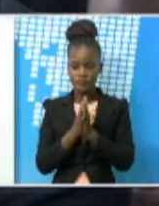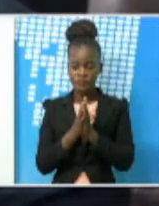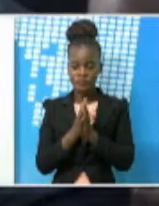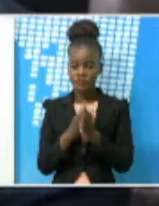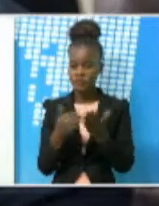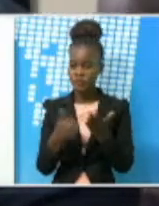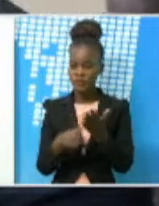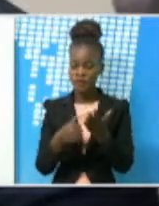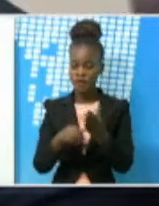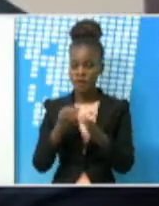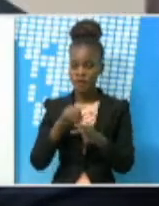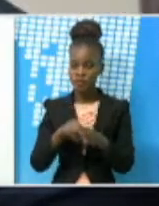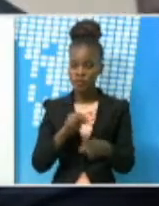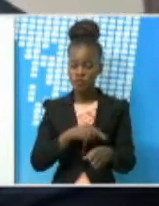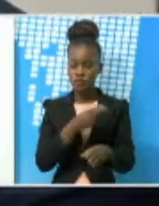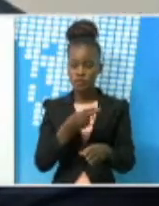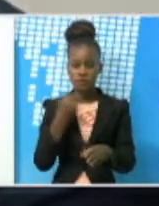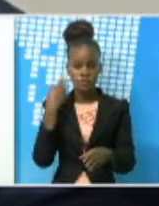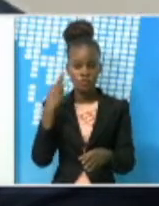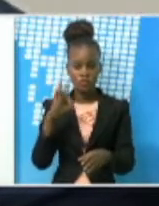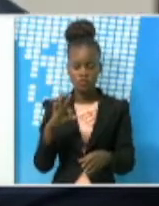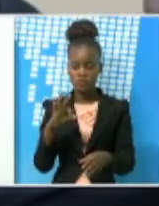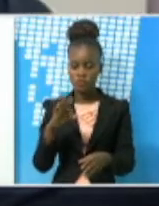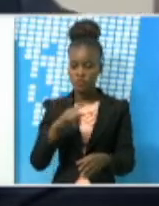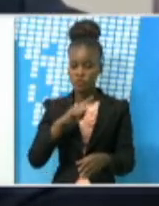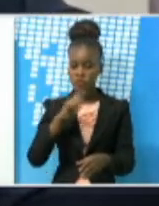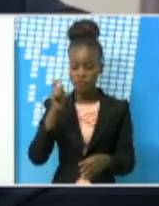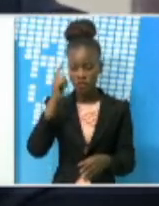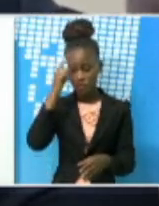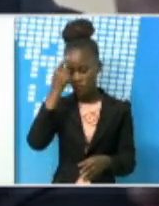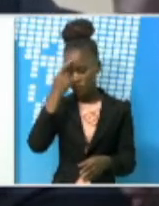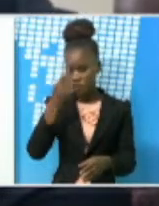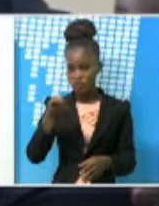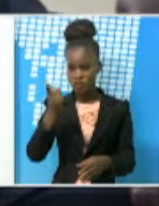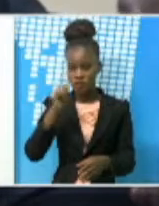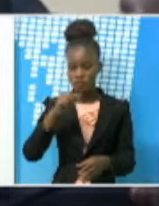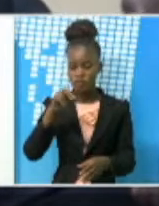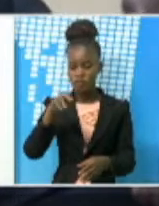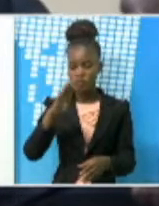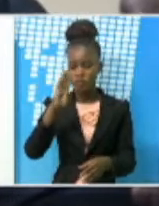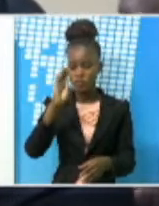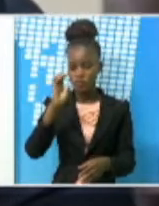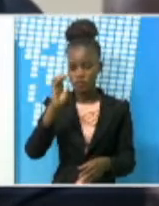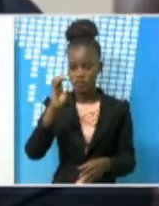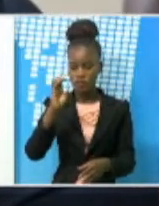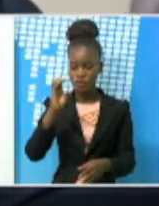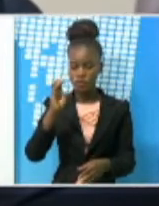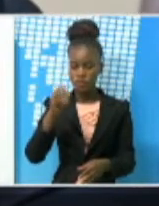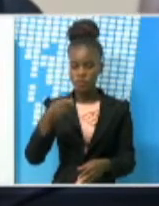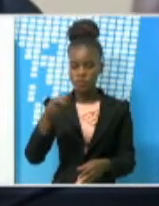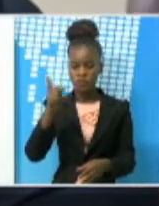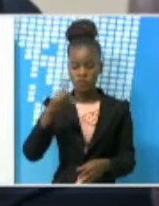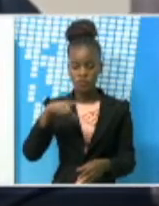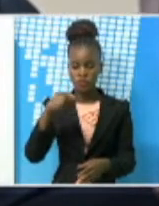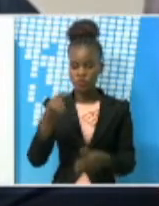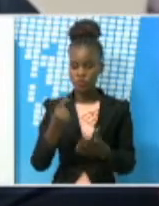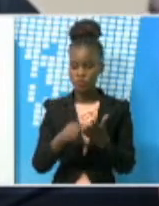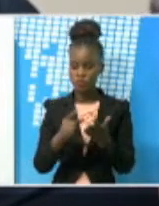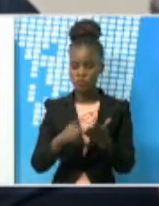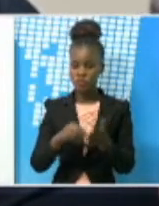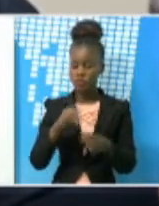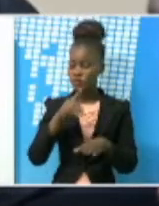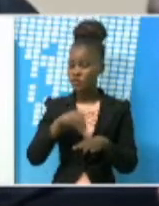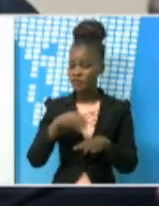challenge in respect of the government-owned entities like UBC, Posta Uganda is also a debtor. We've